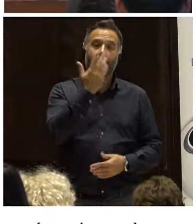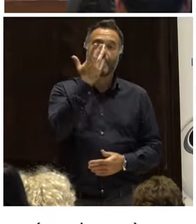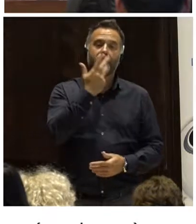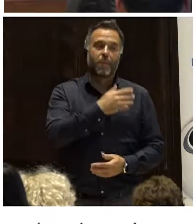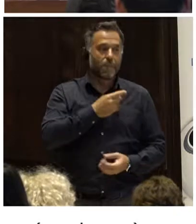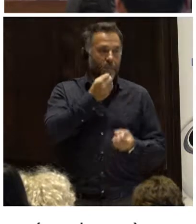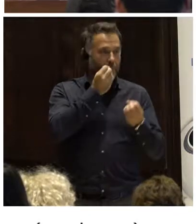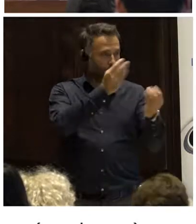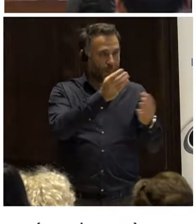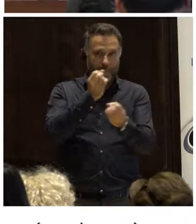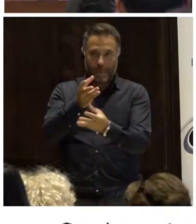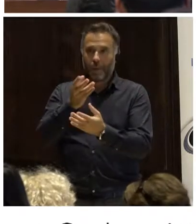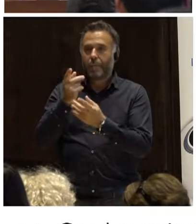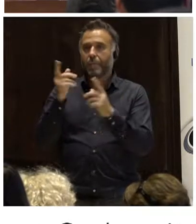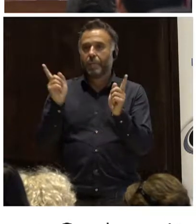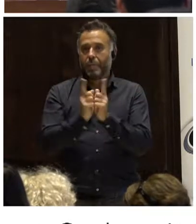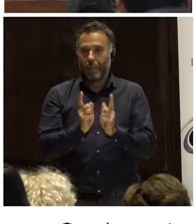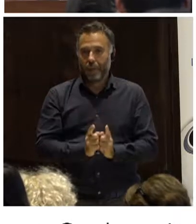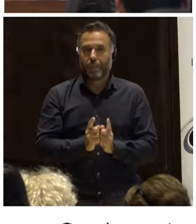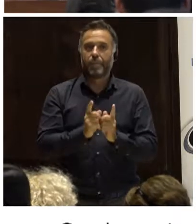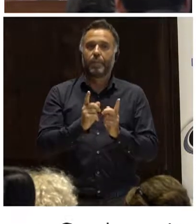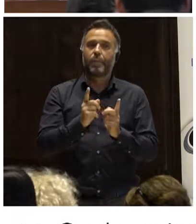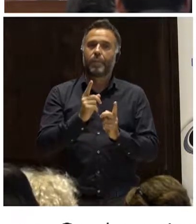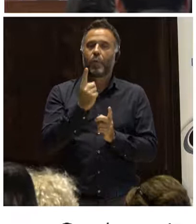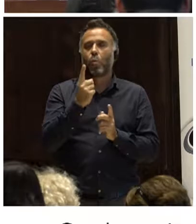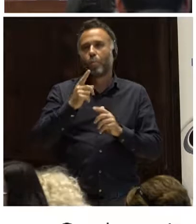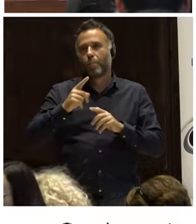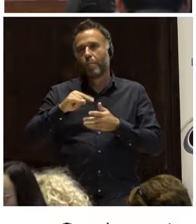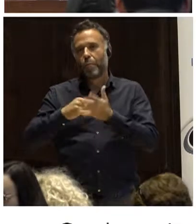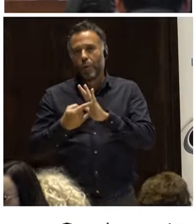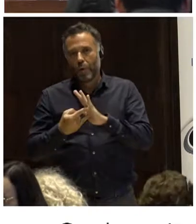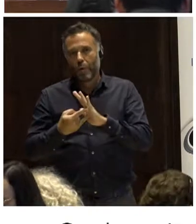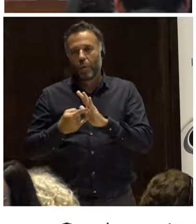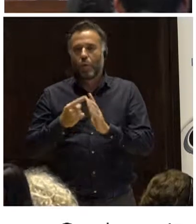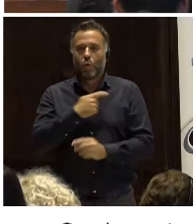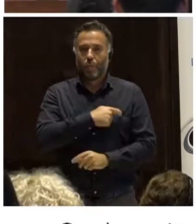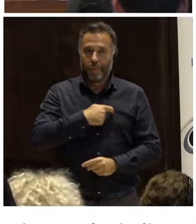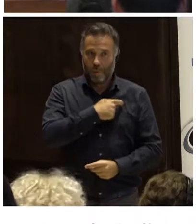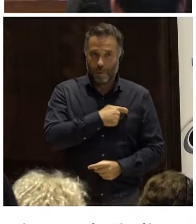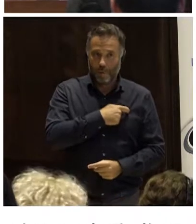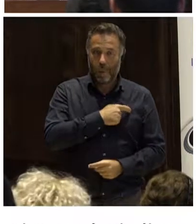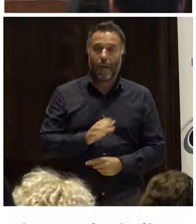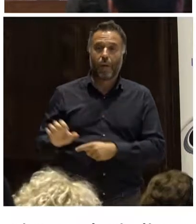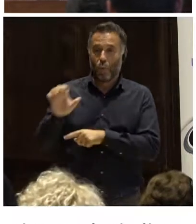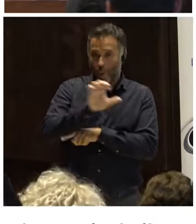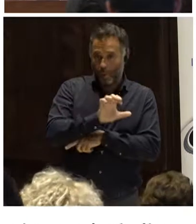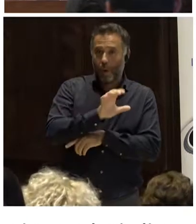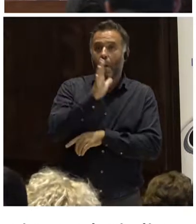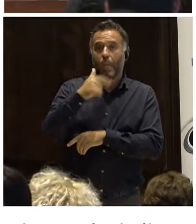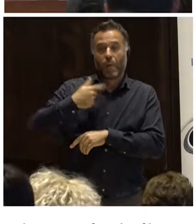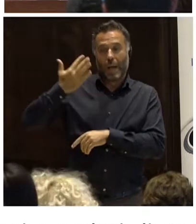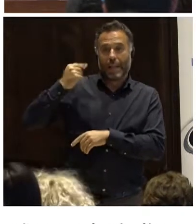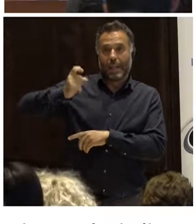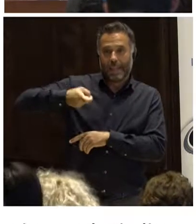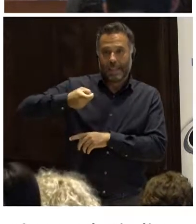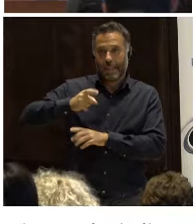a cost action of the European Commission, because I have been the chair of LUDI, Play for Children with